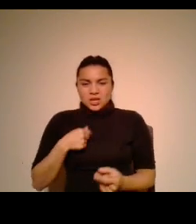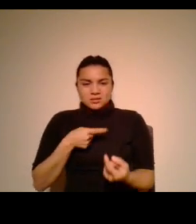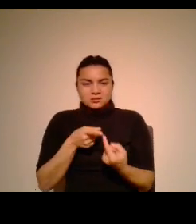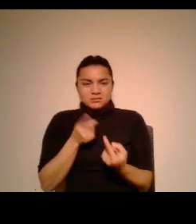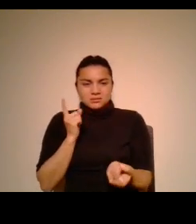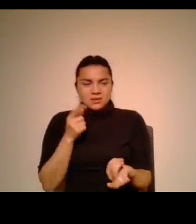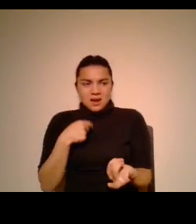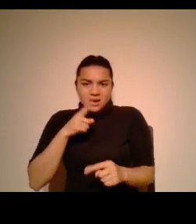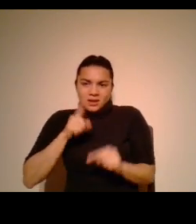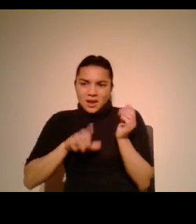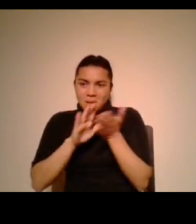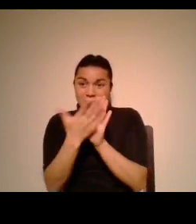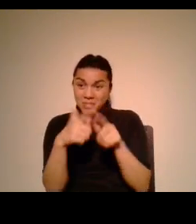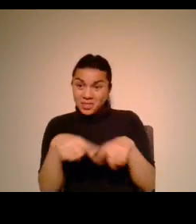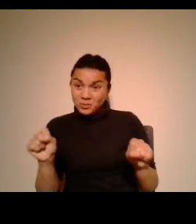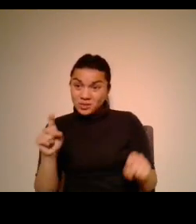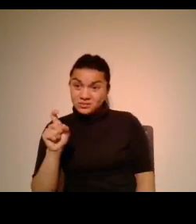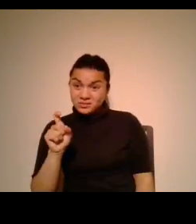and diverse